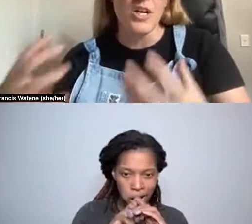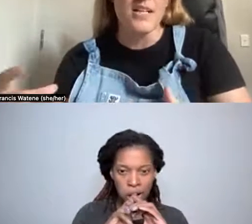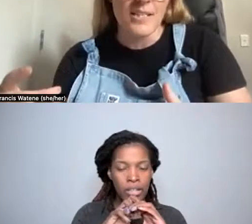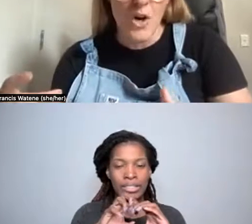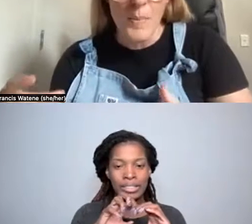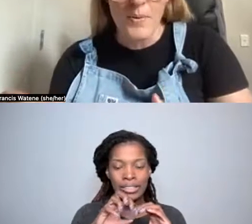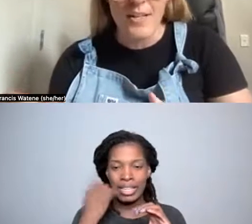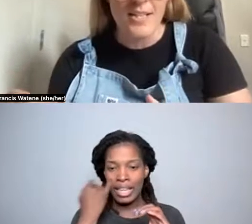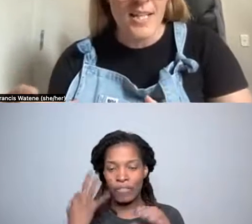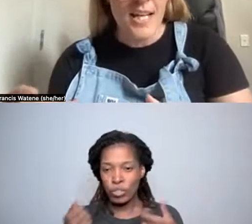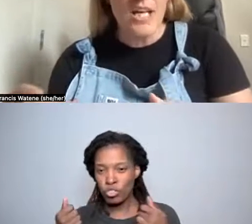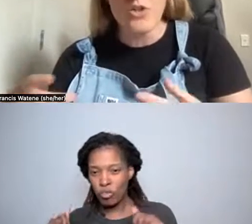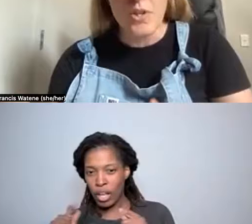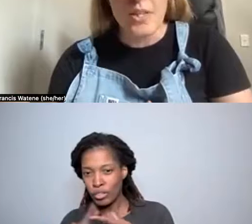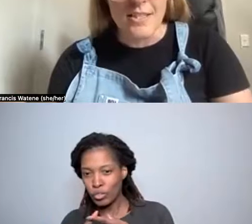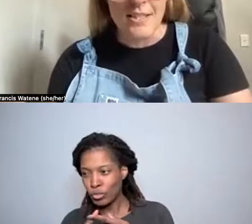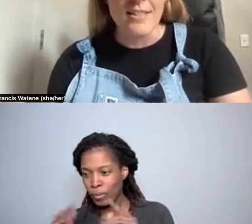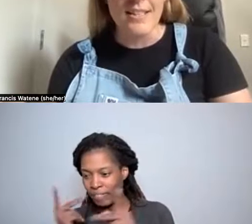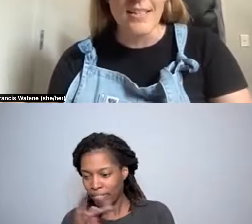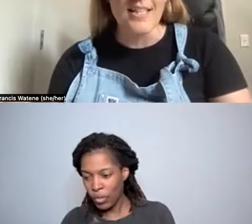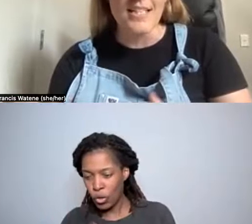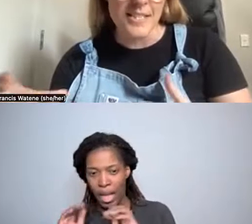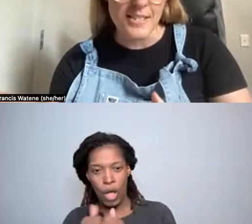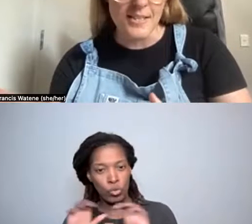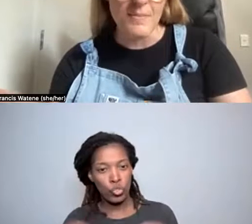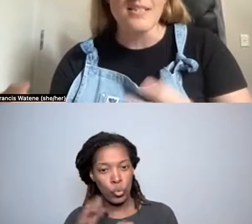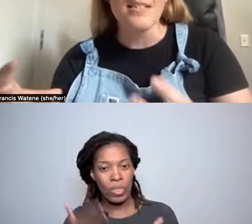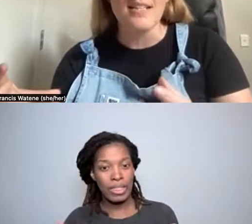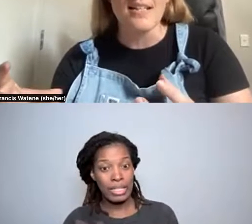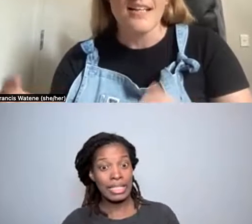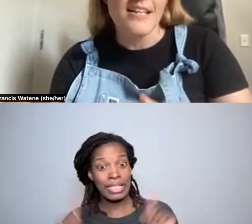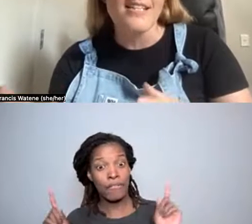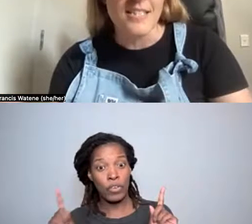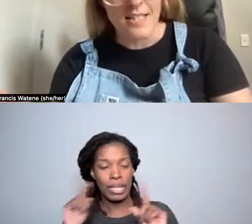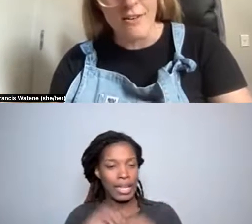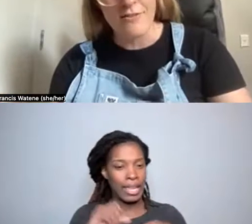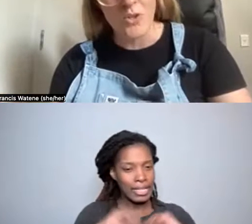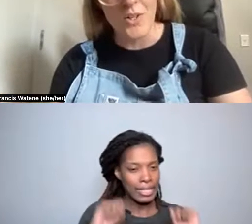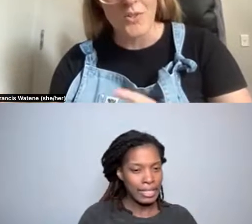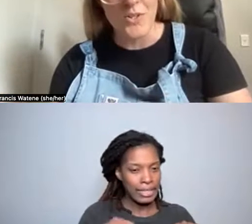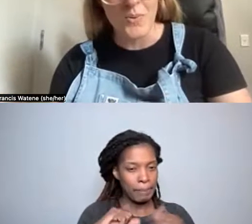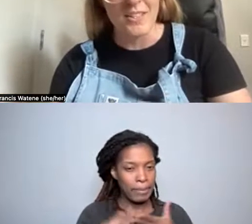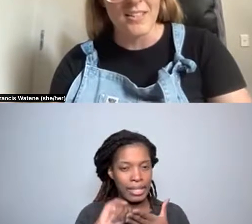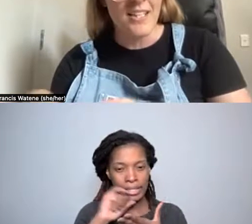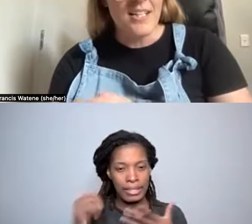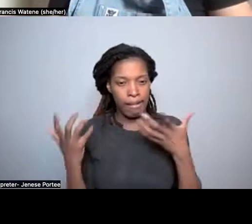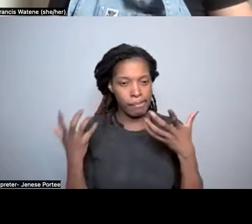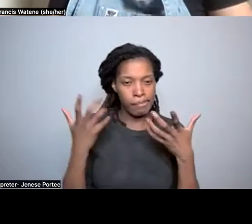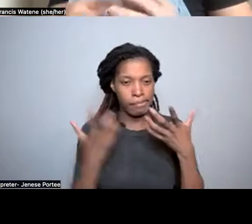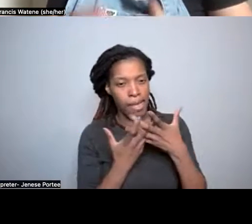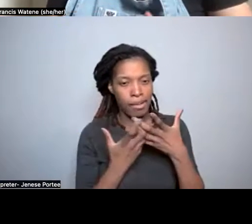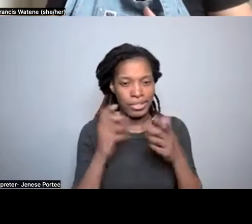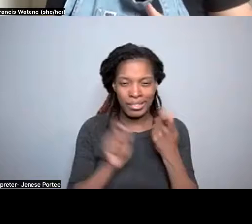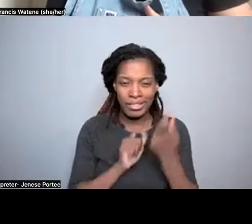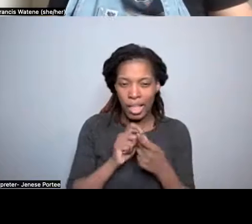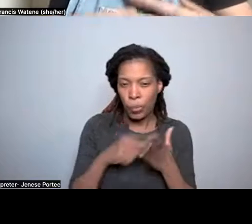enterprise trying to operate and do things differently in a system that doesn't lend itself to what you're doing. So